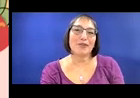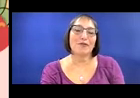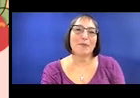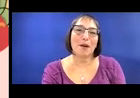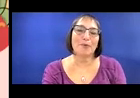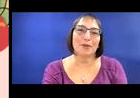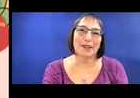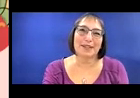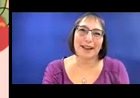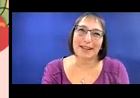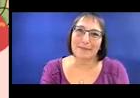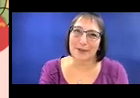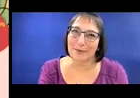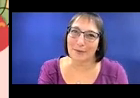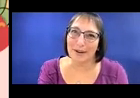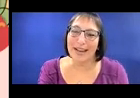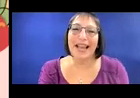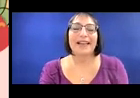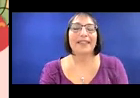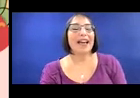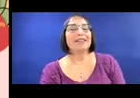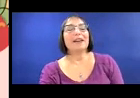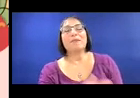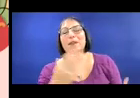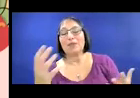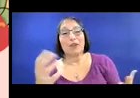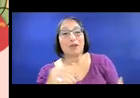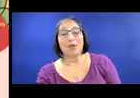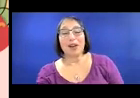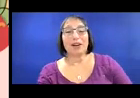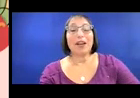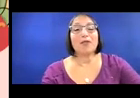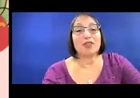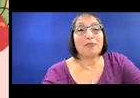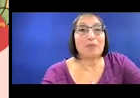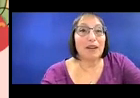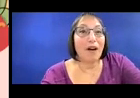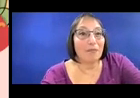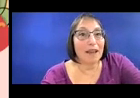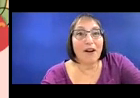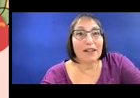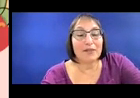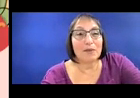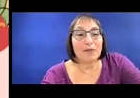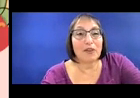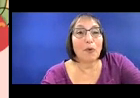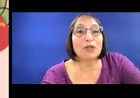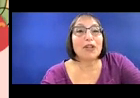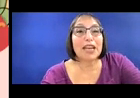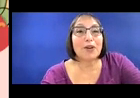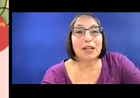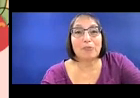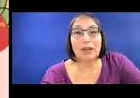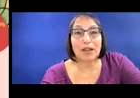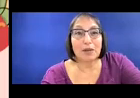professional development opportunities that I had to make sure that it was all going to work. And not just me, but my colleagues, we were very fortunate